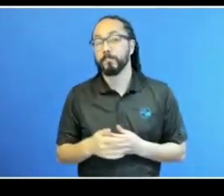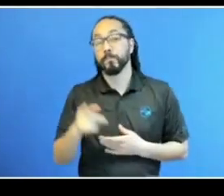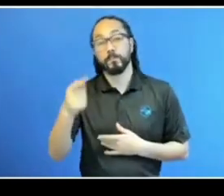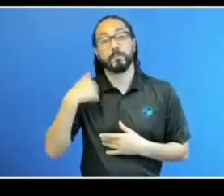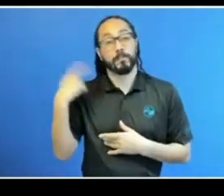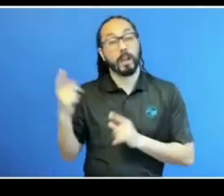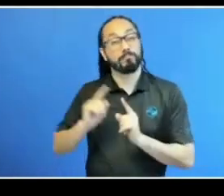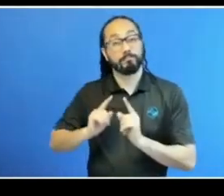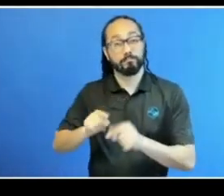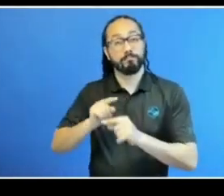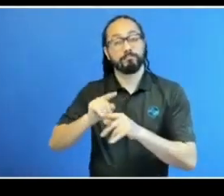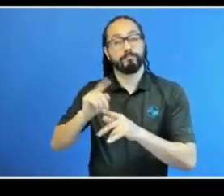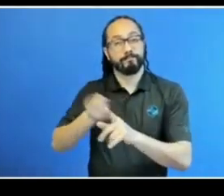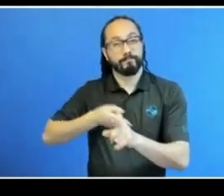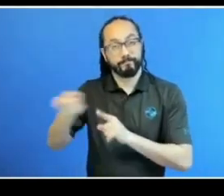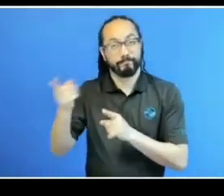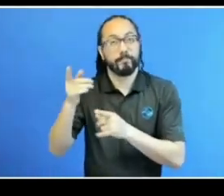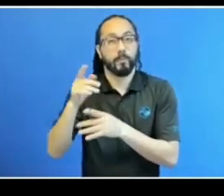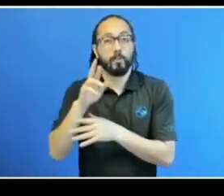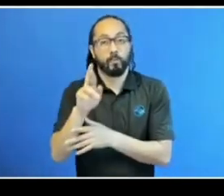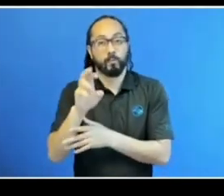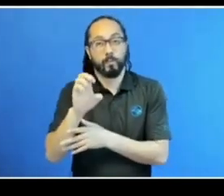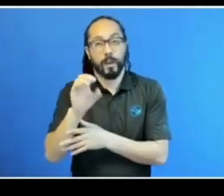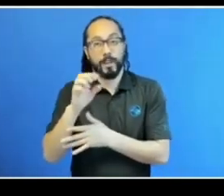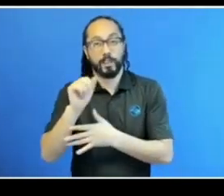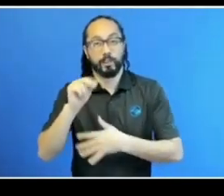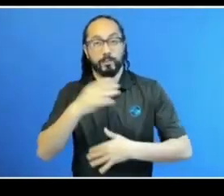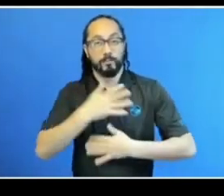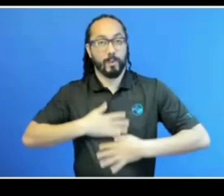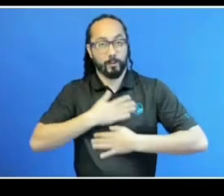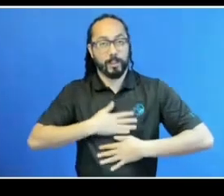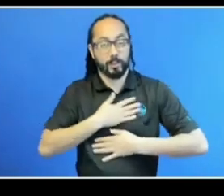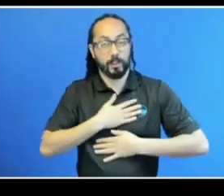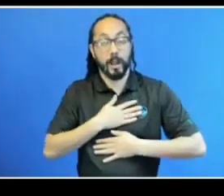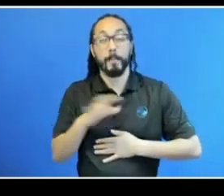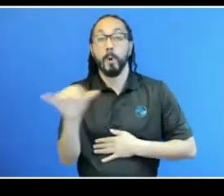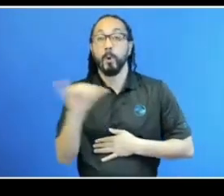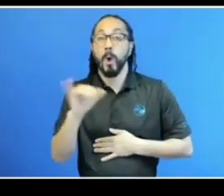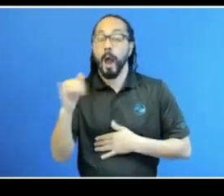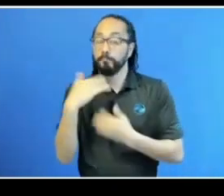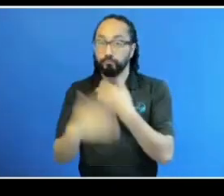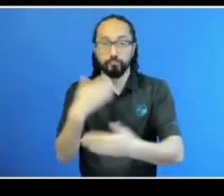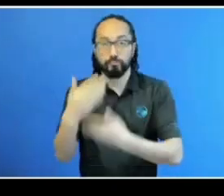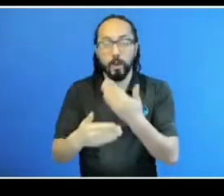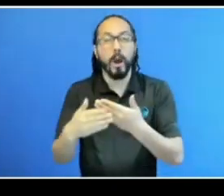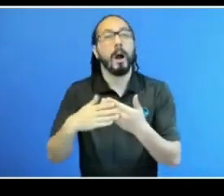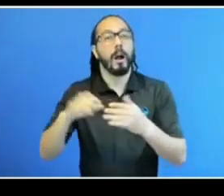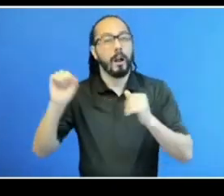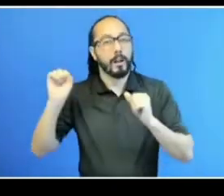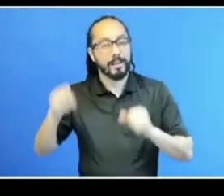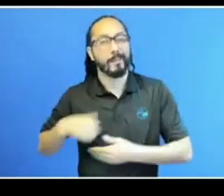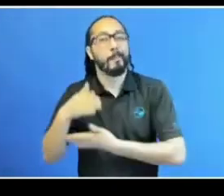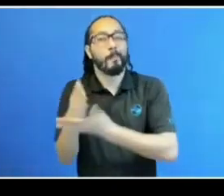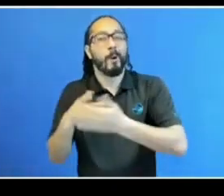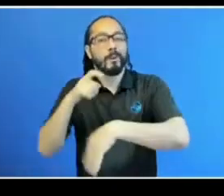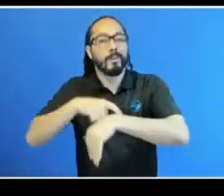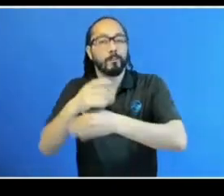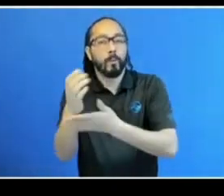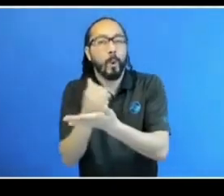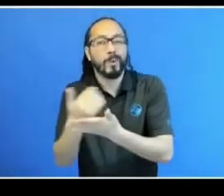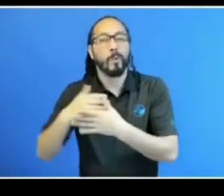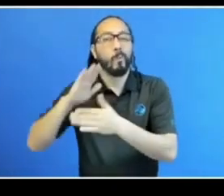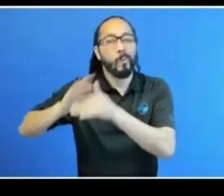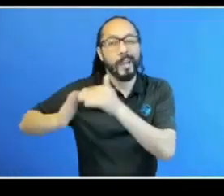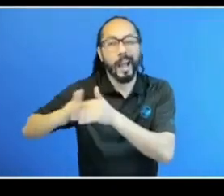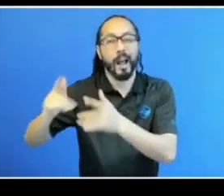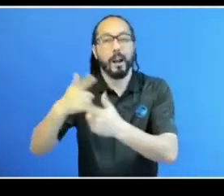they also offered like side courses you could do during the weekend or different times. So